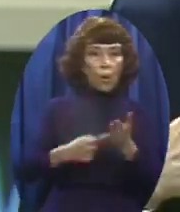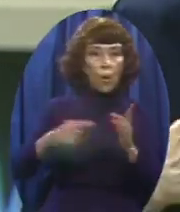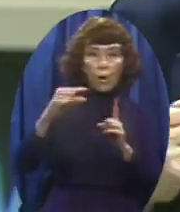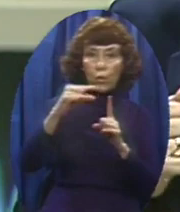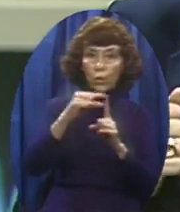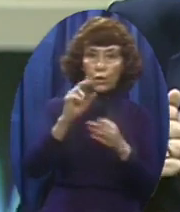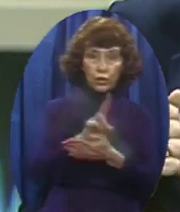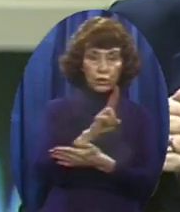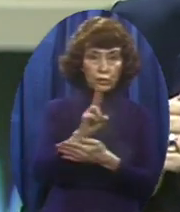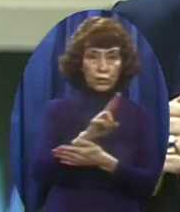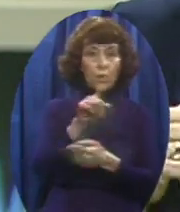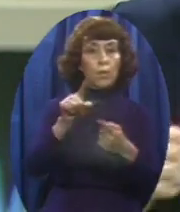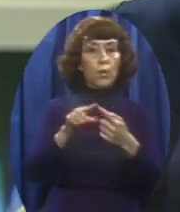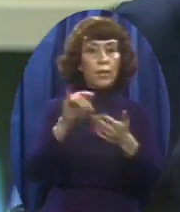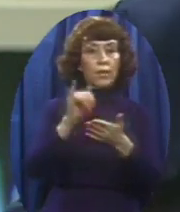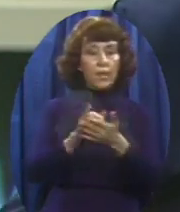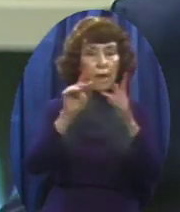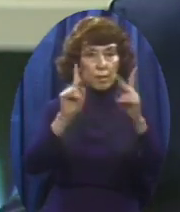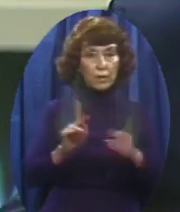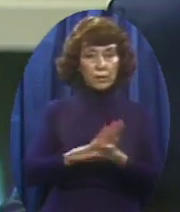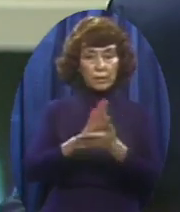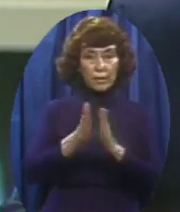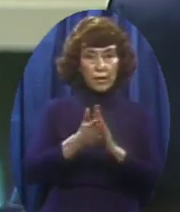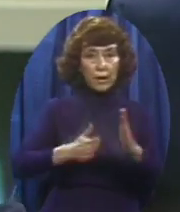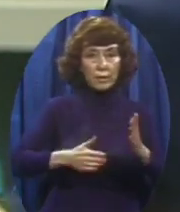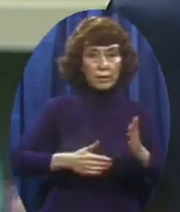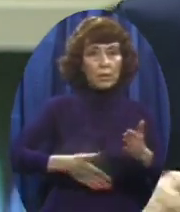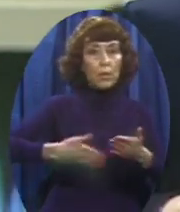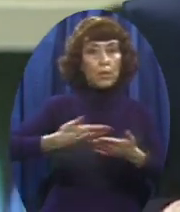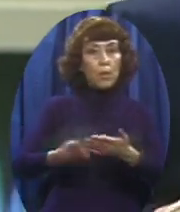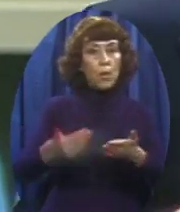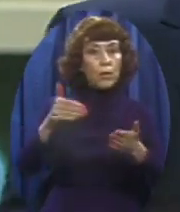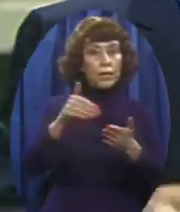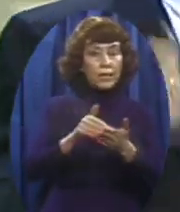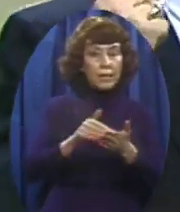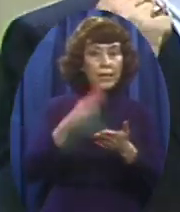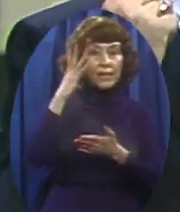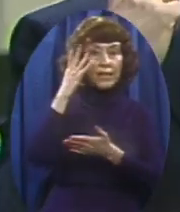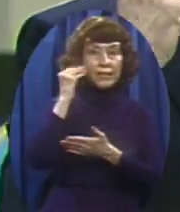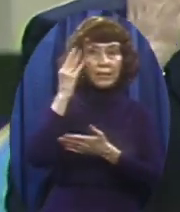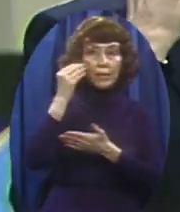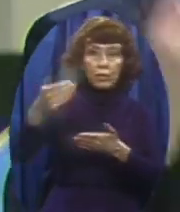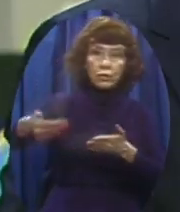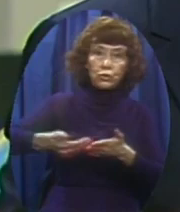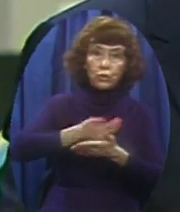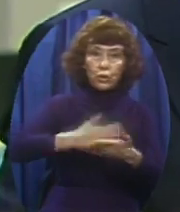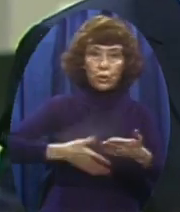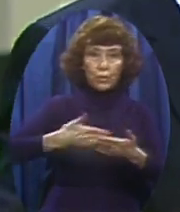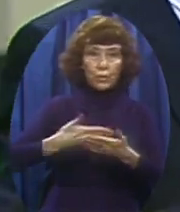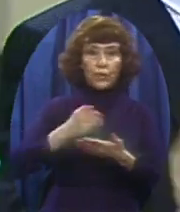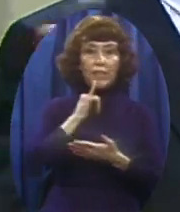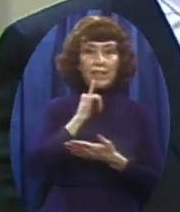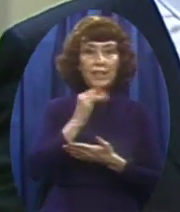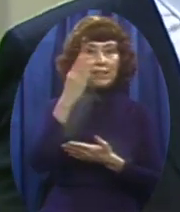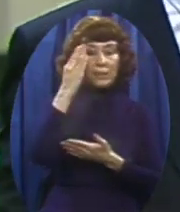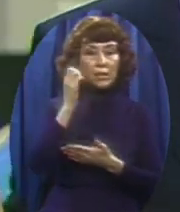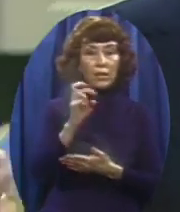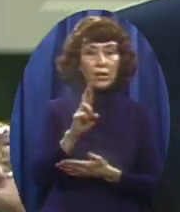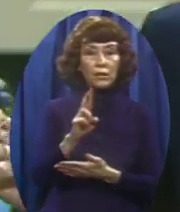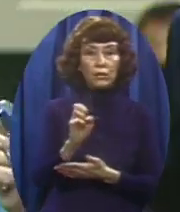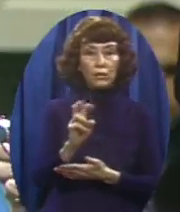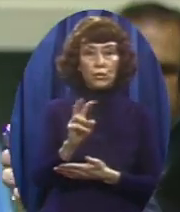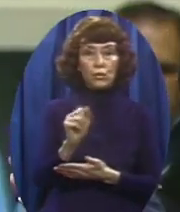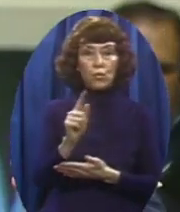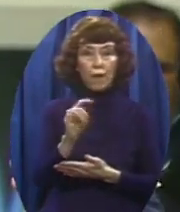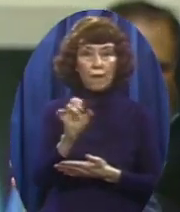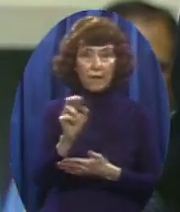becomes a recipient of new birth, spiritual birth, it is as a result of revelation, or nothing supernatural